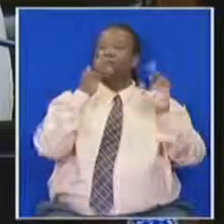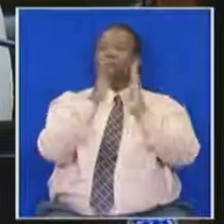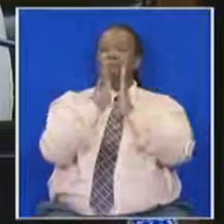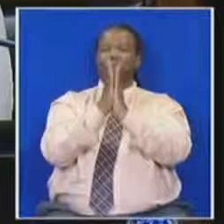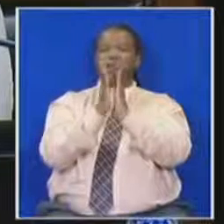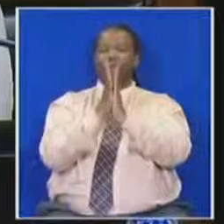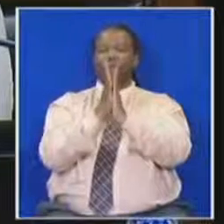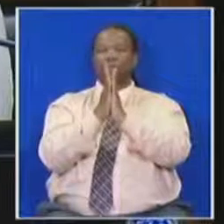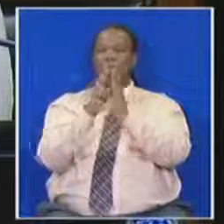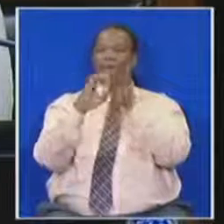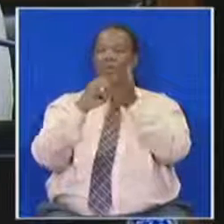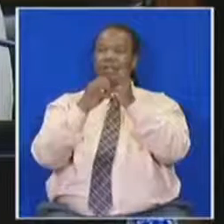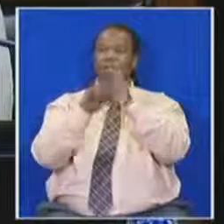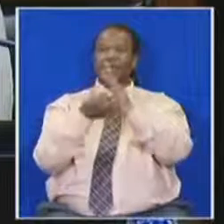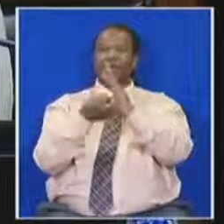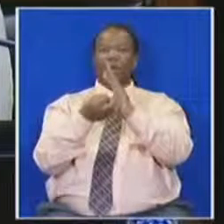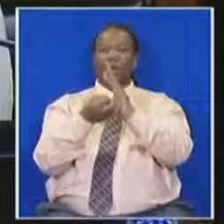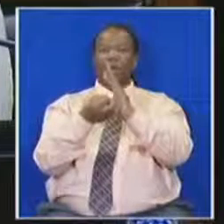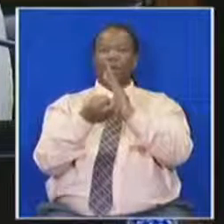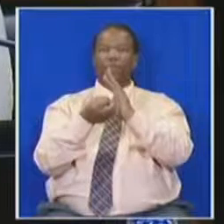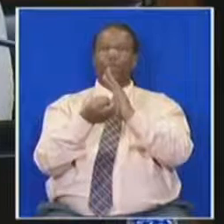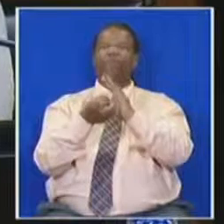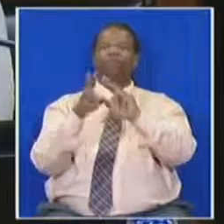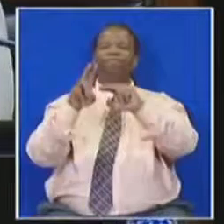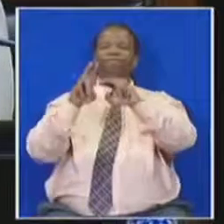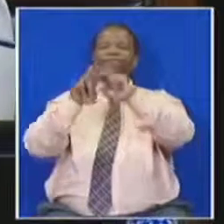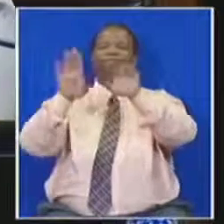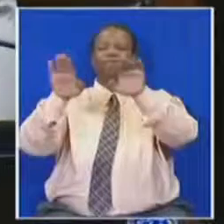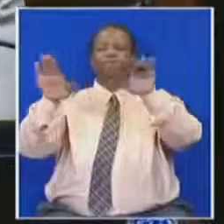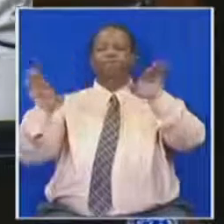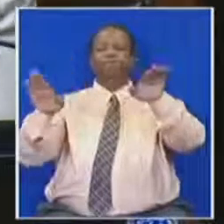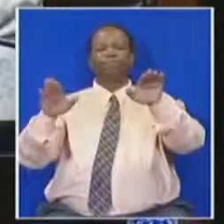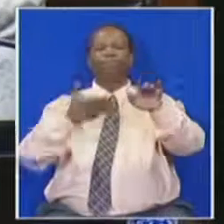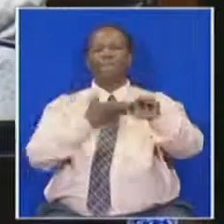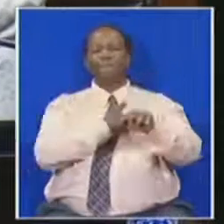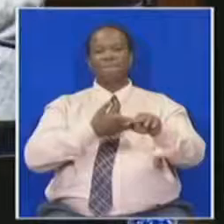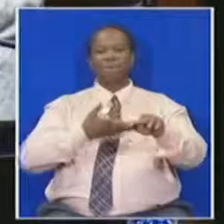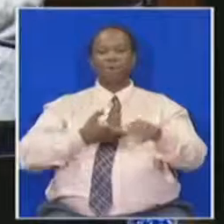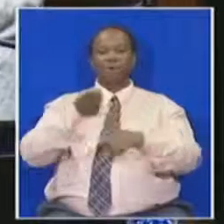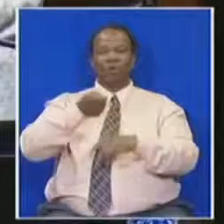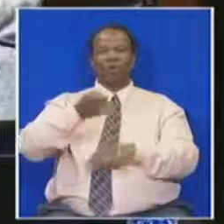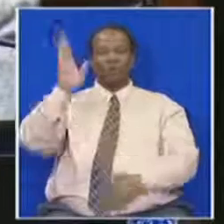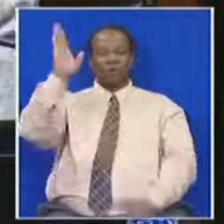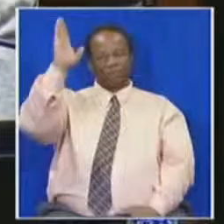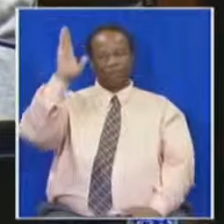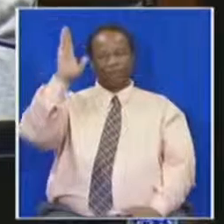try and settle down? Madam Speaker,